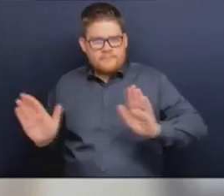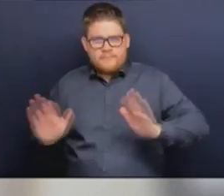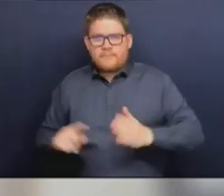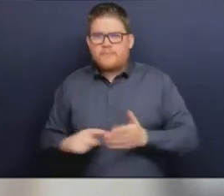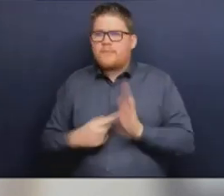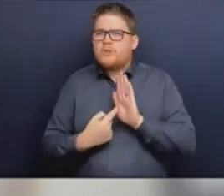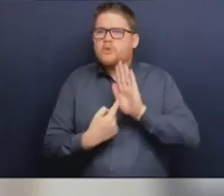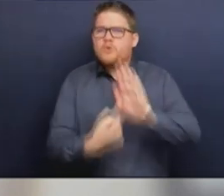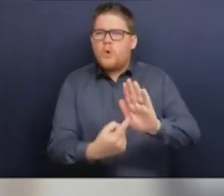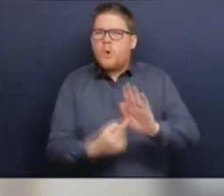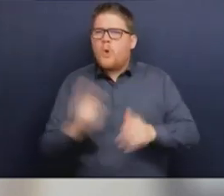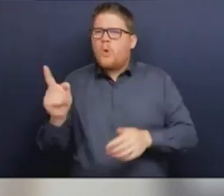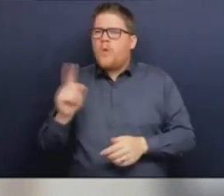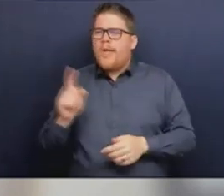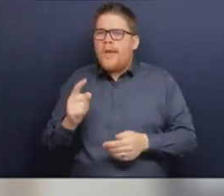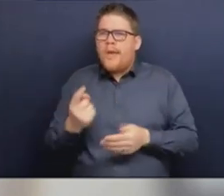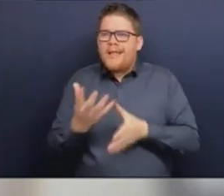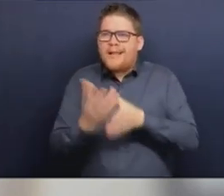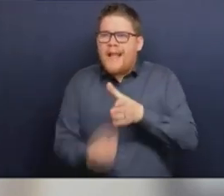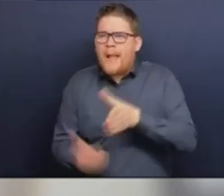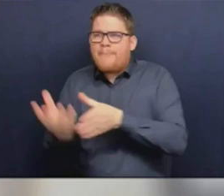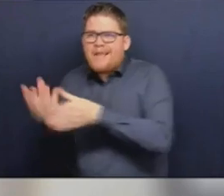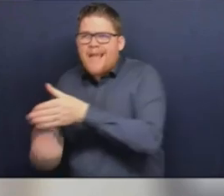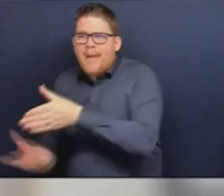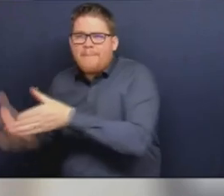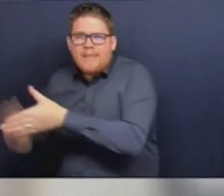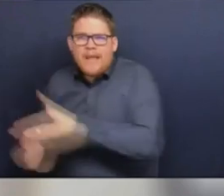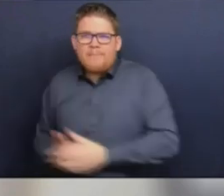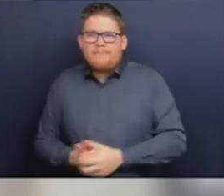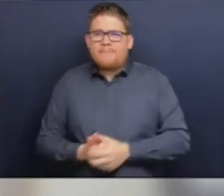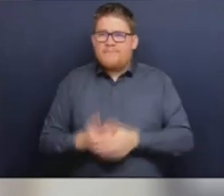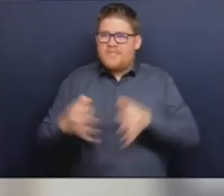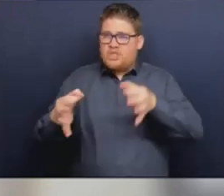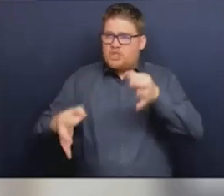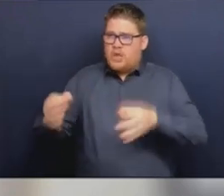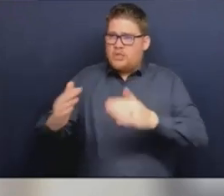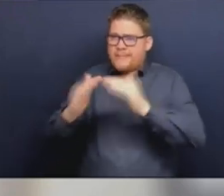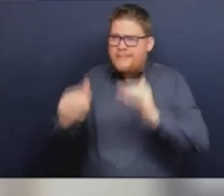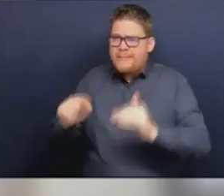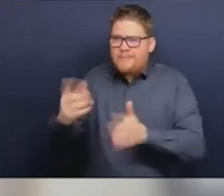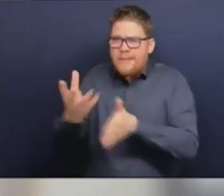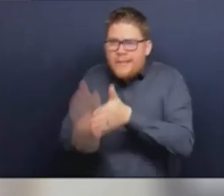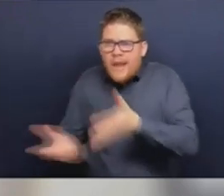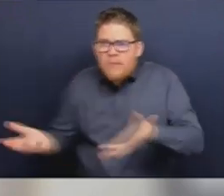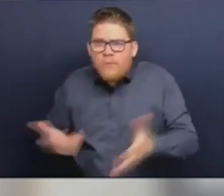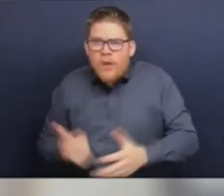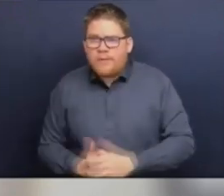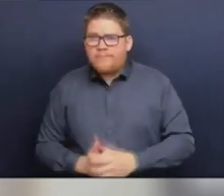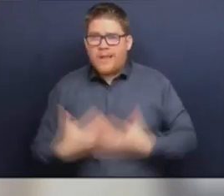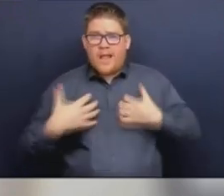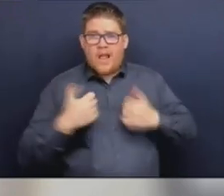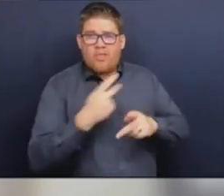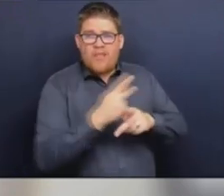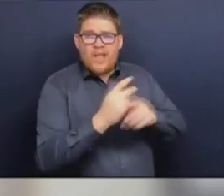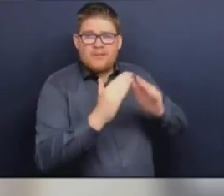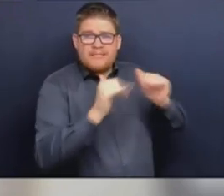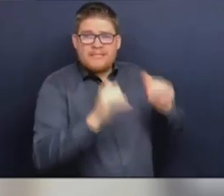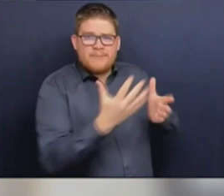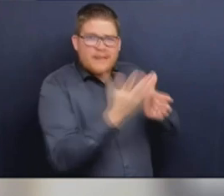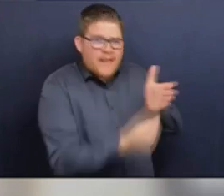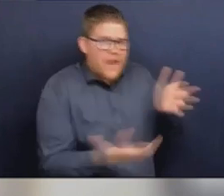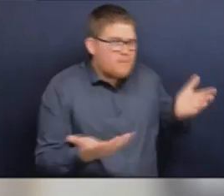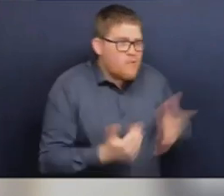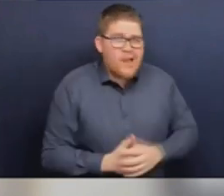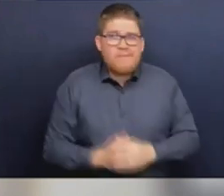sectors, including the justice system, healthcare, and education system. This really complements the work that